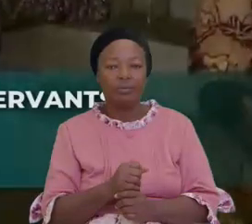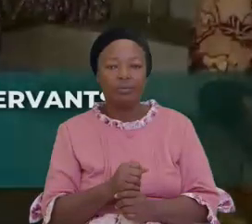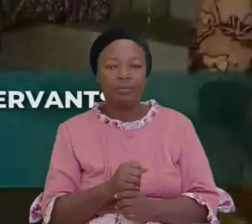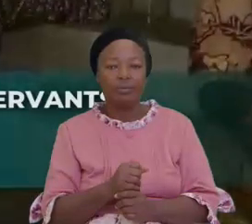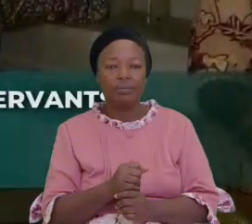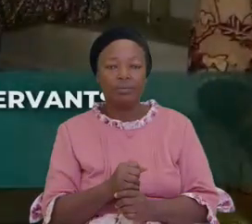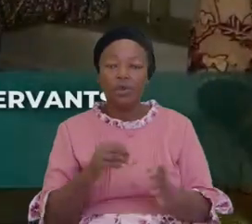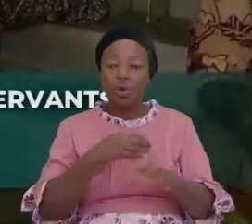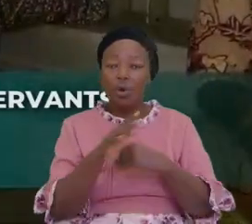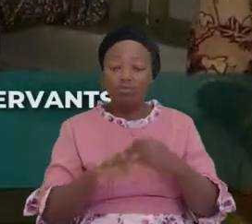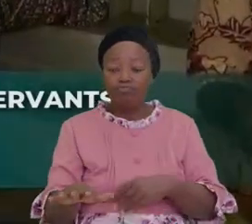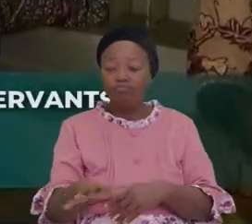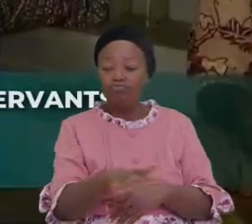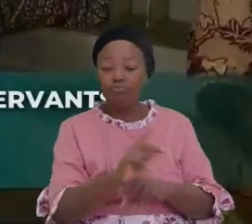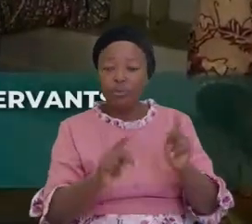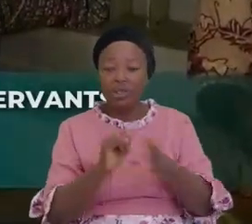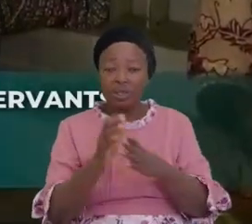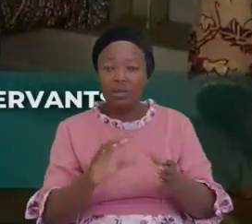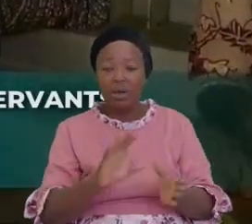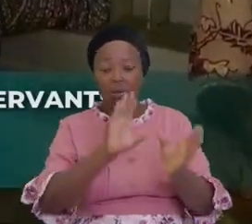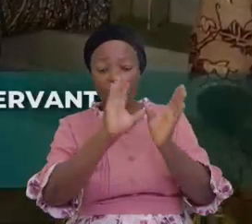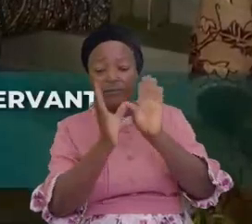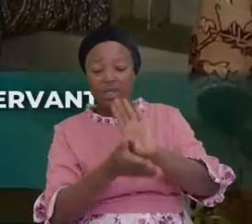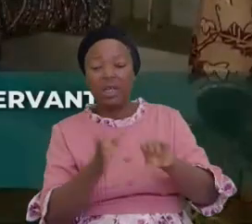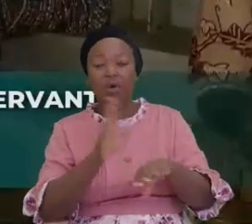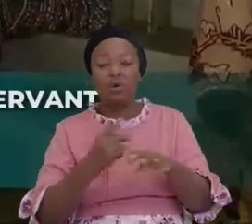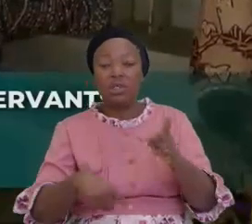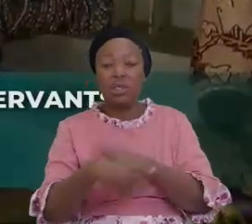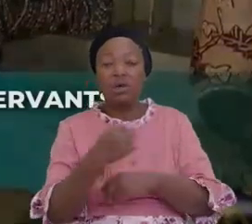All those people that were converted on the day of Pentecost.